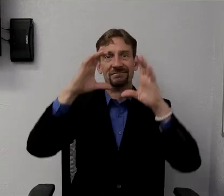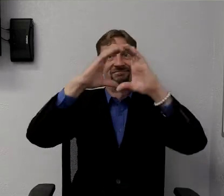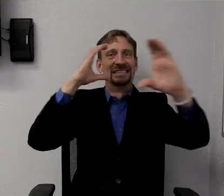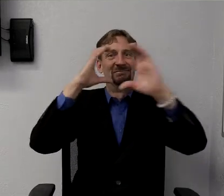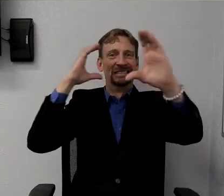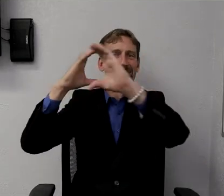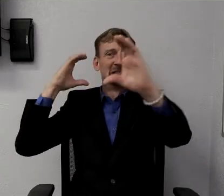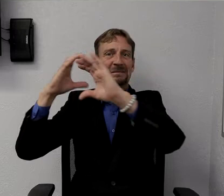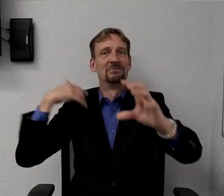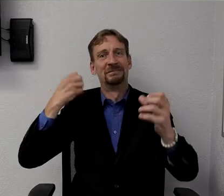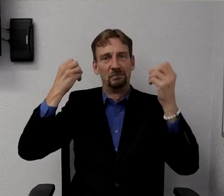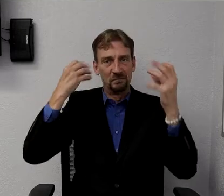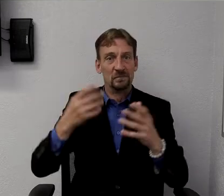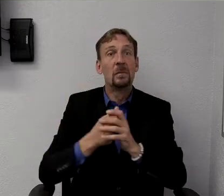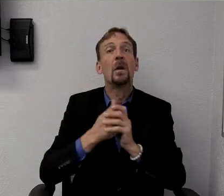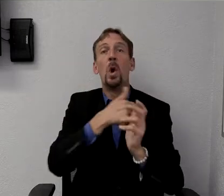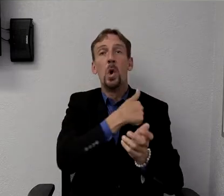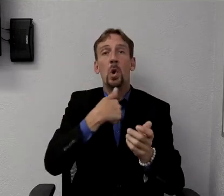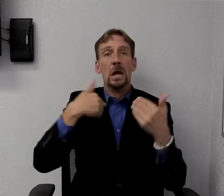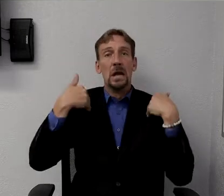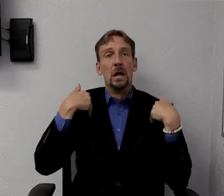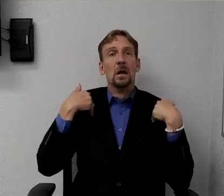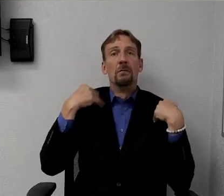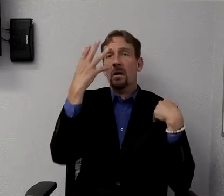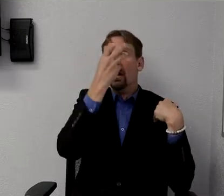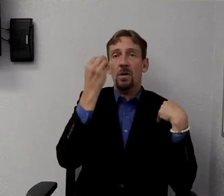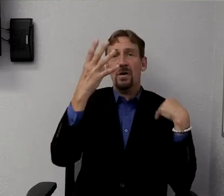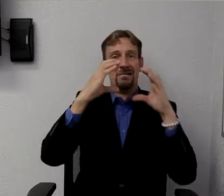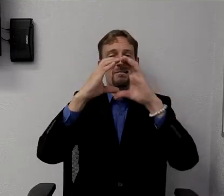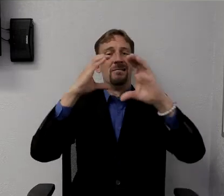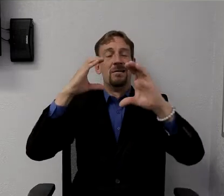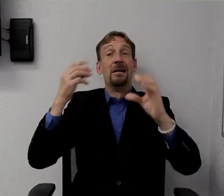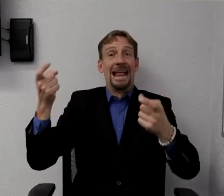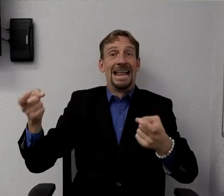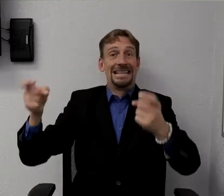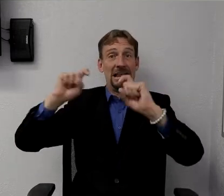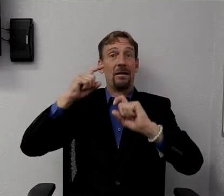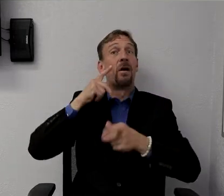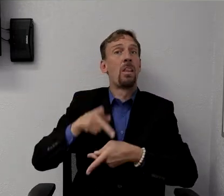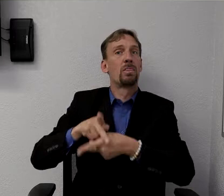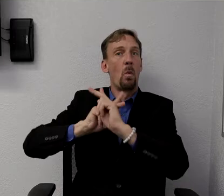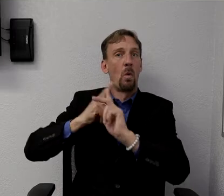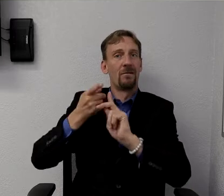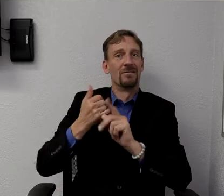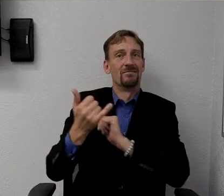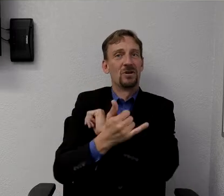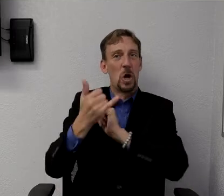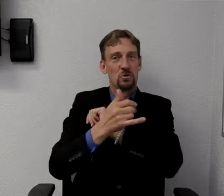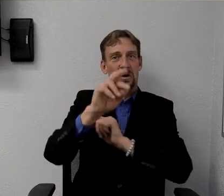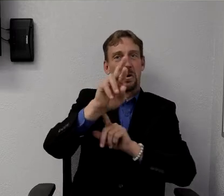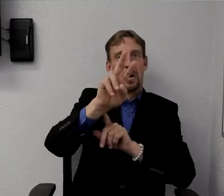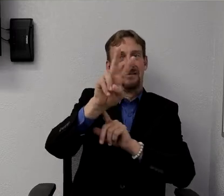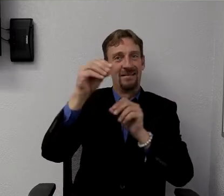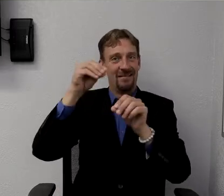a beautiful motorhome that was given to us on loan from Country RV out of Fresno that's in the parking lot